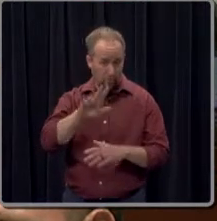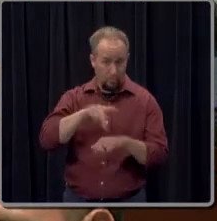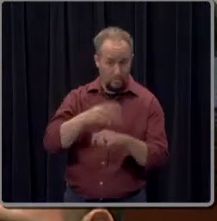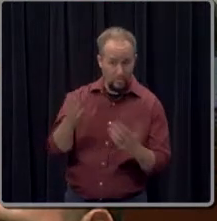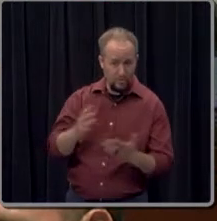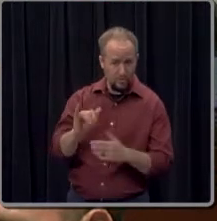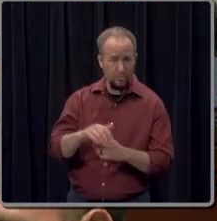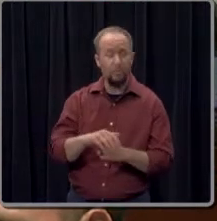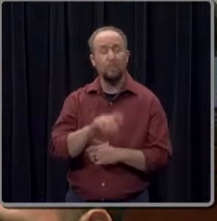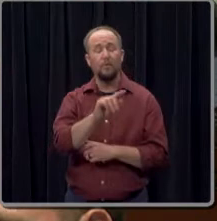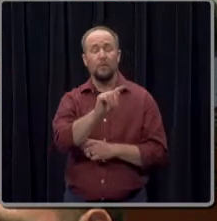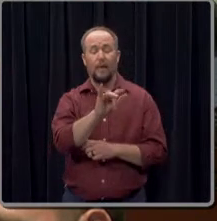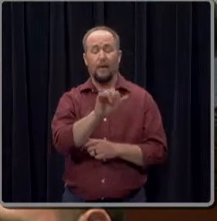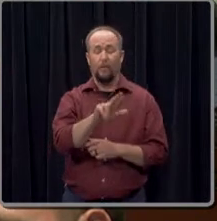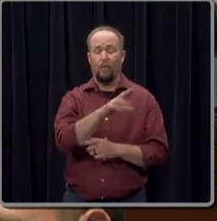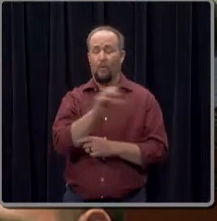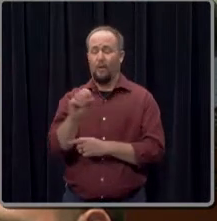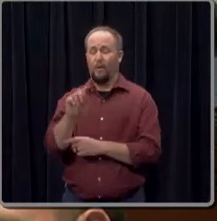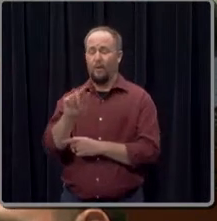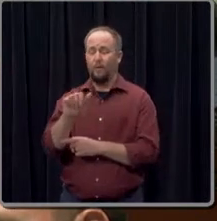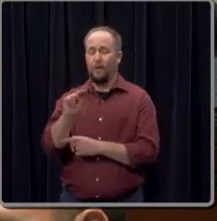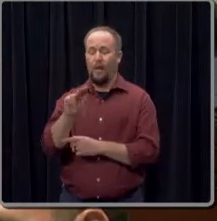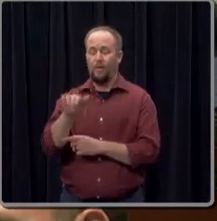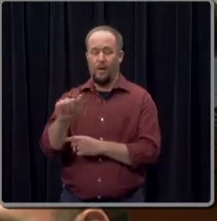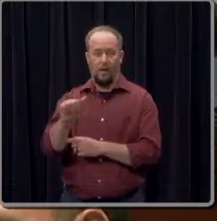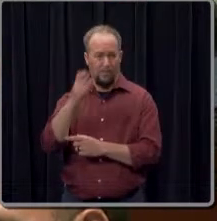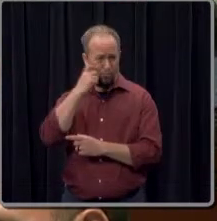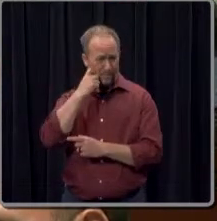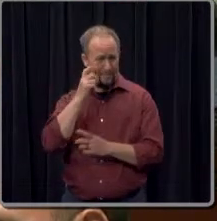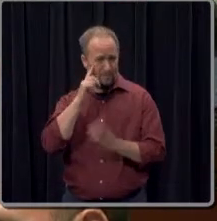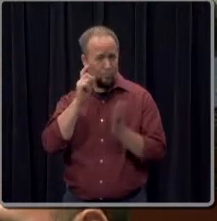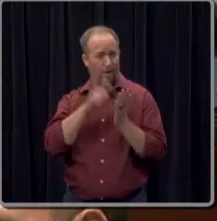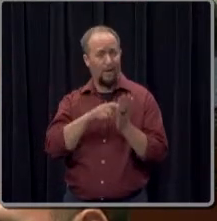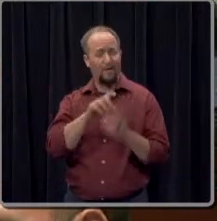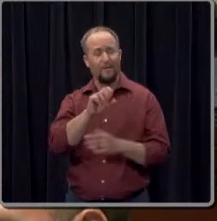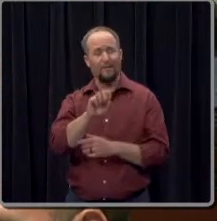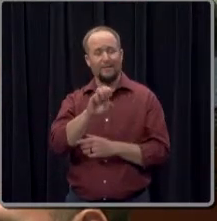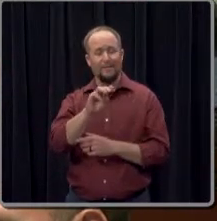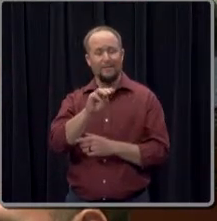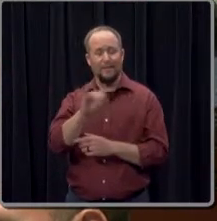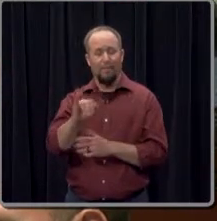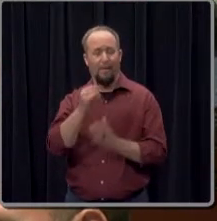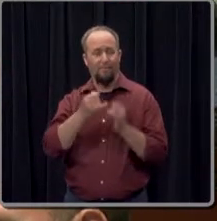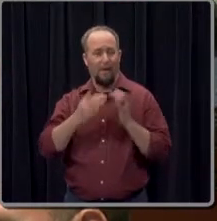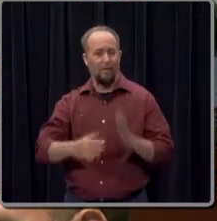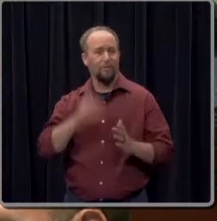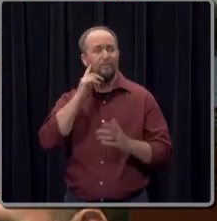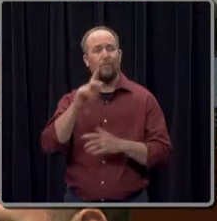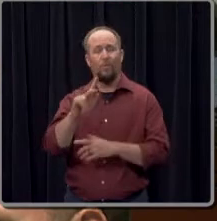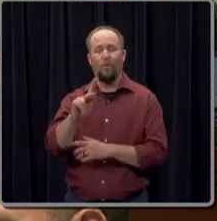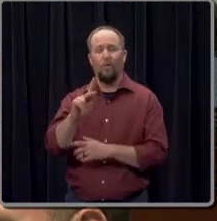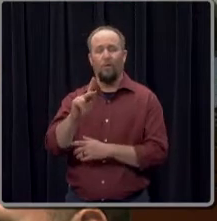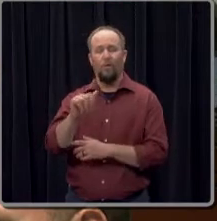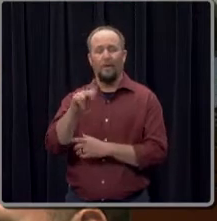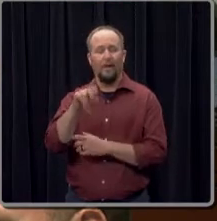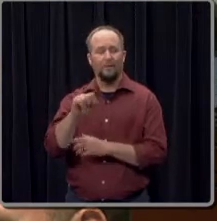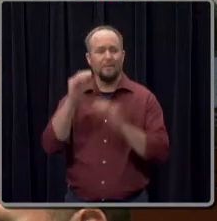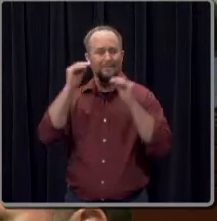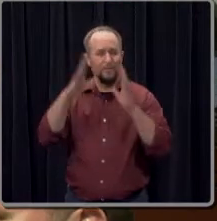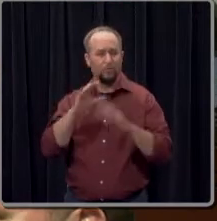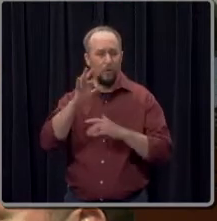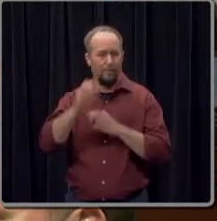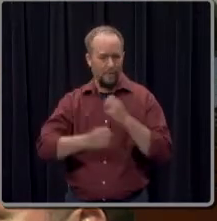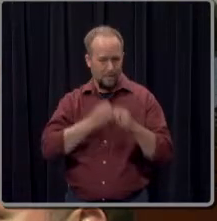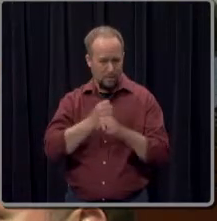Taylor and Tanya were recently recognized as semifinalists for the Kansas Teacher of the Year Award. Taylor was the